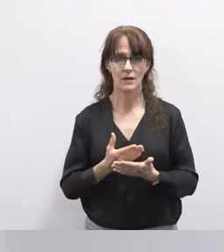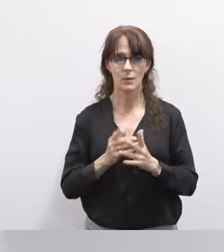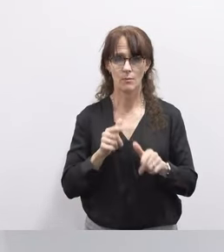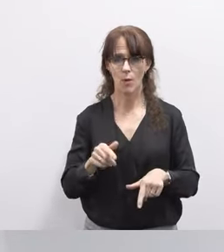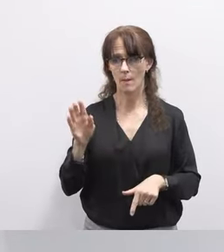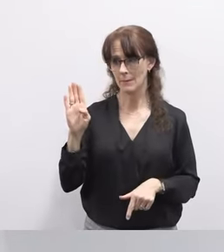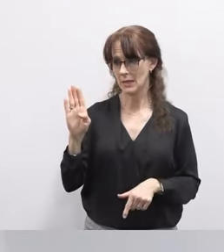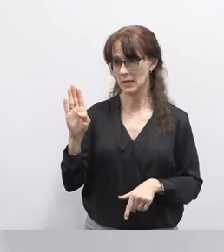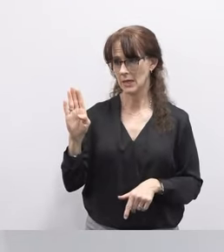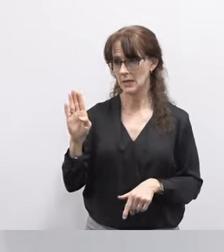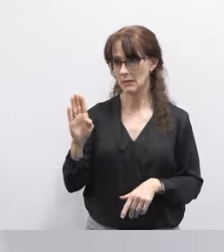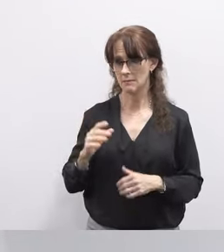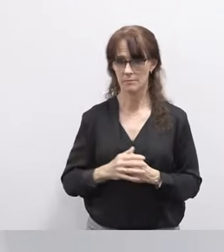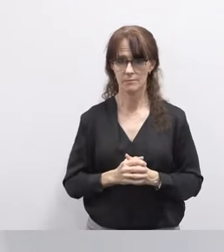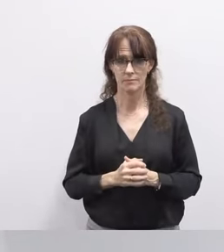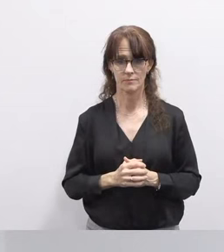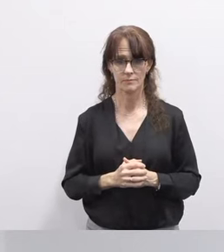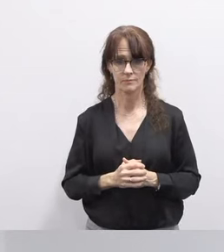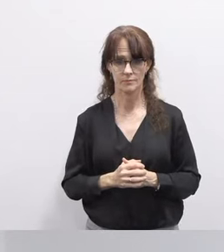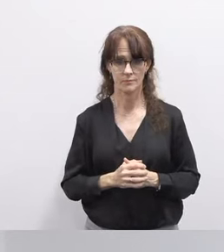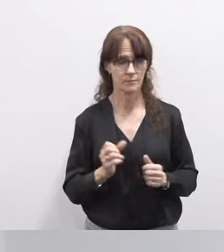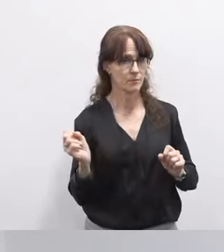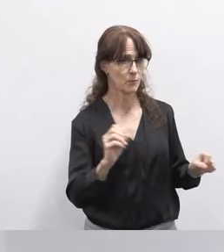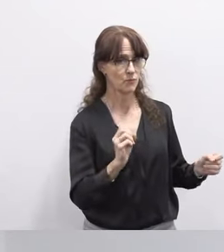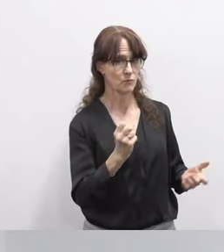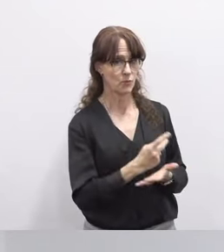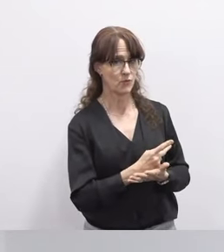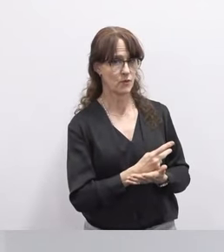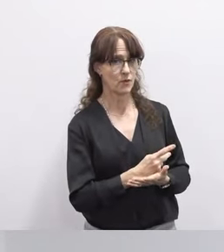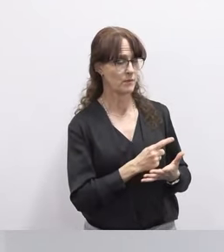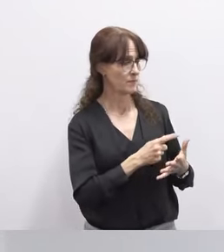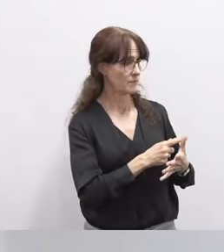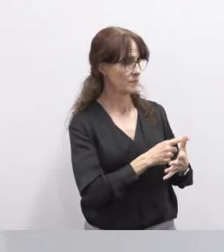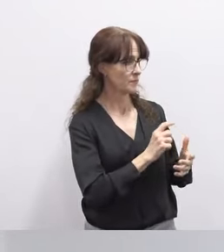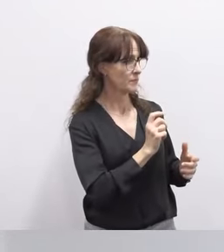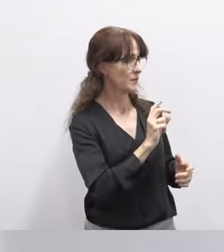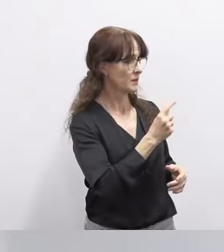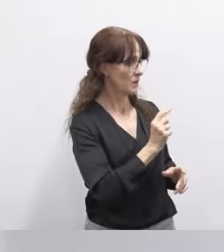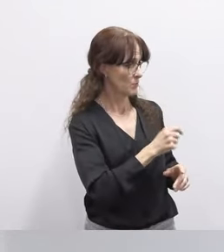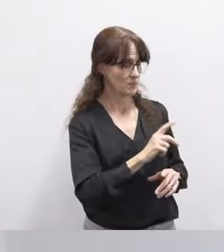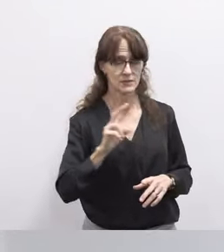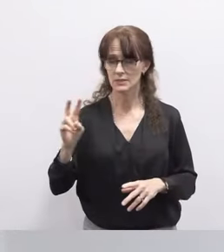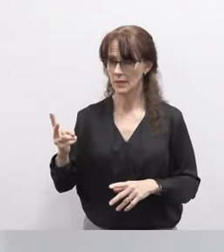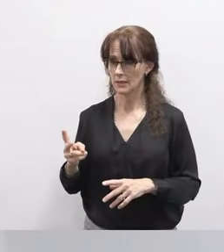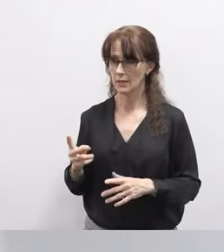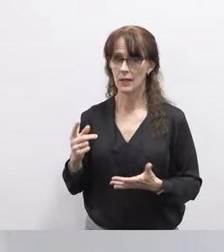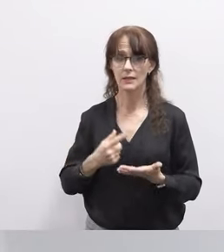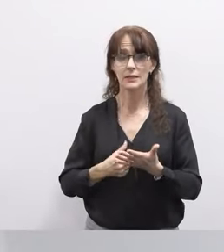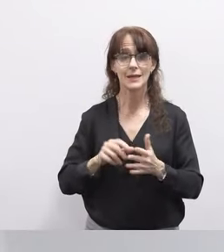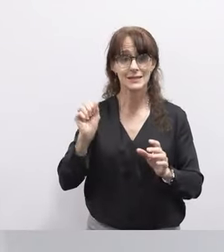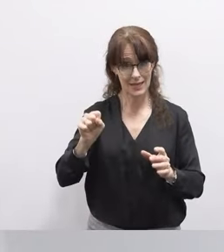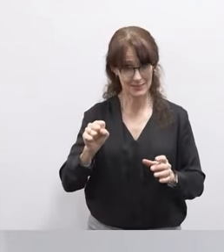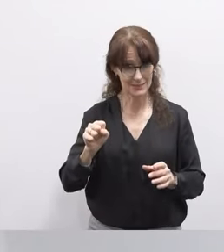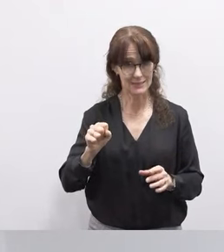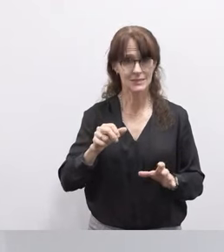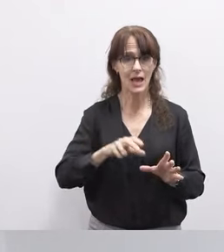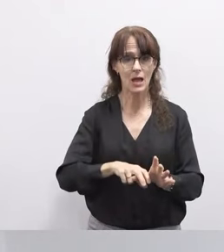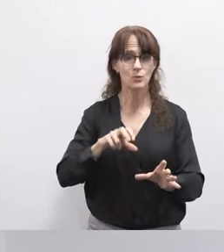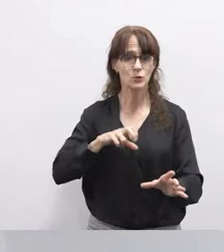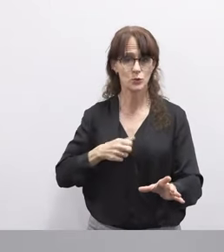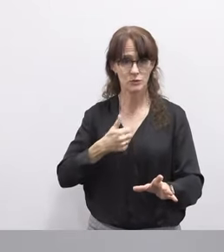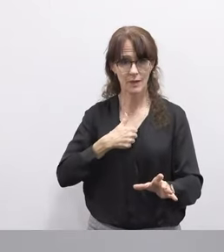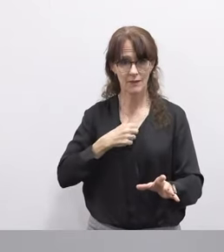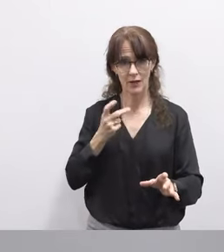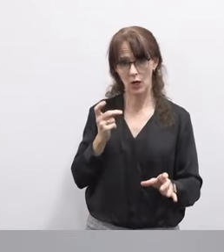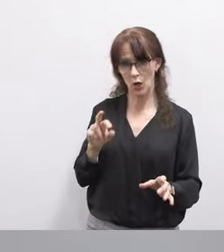Report B. Move approval. Second. Any discussion? Yes, Dr. Benitez, I recuse myself